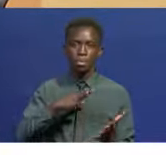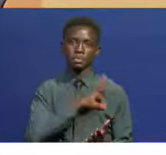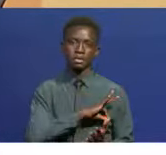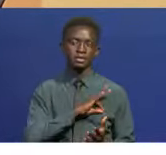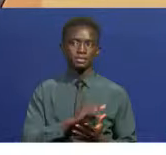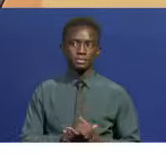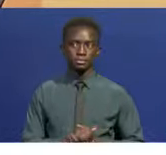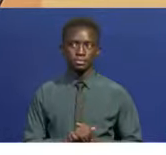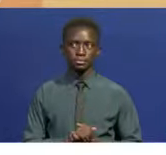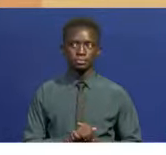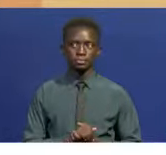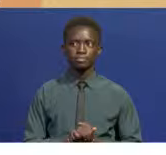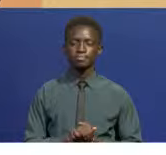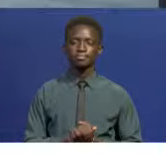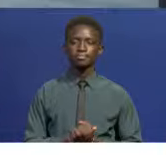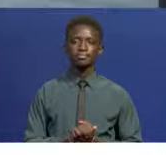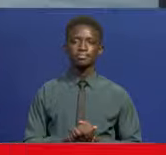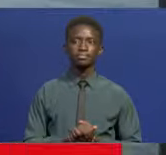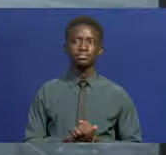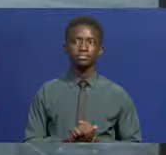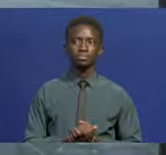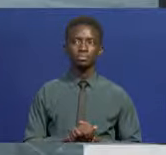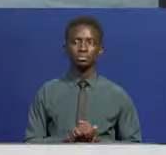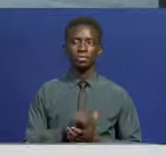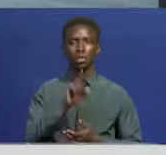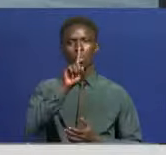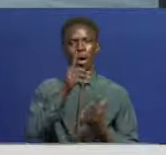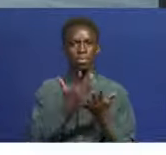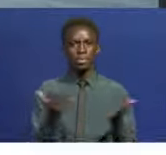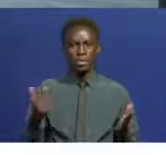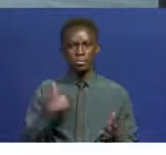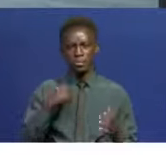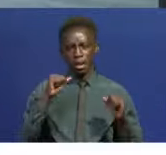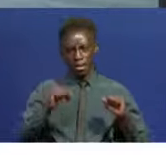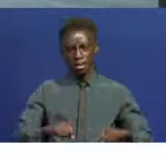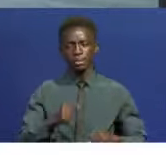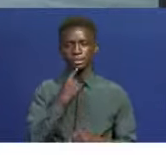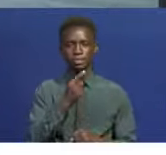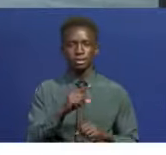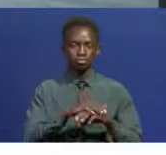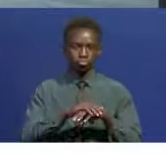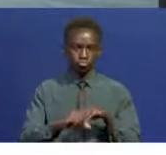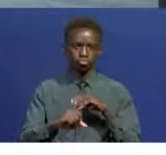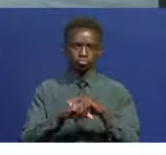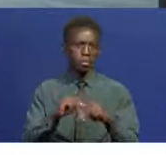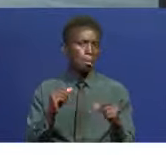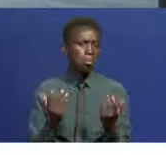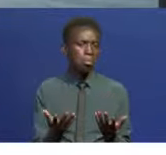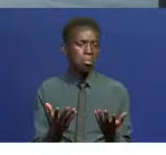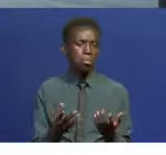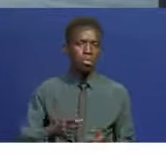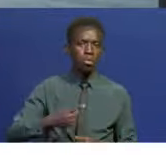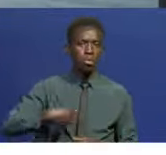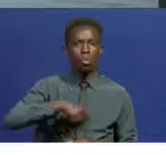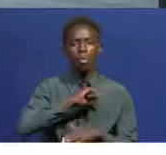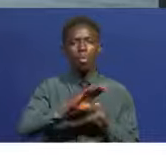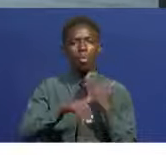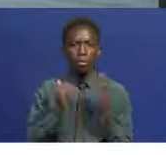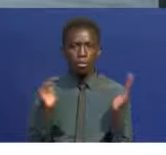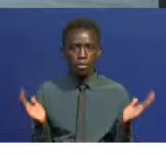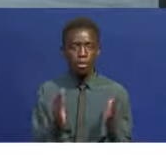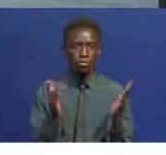you wanted to add something? Yes, I want to say something. One thing I can comfortably say is that we are all on the welfare of our security guards,